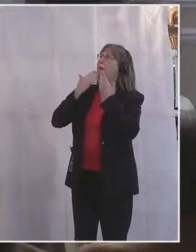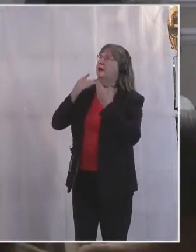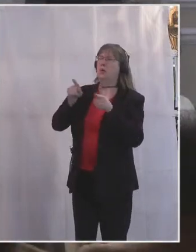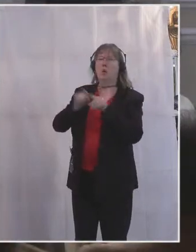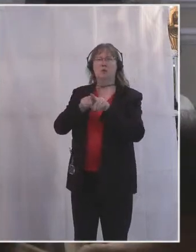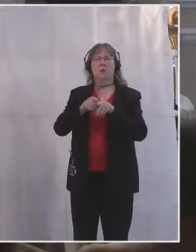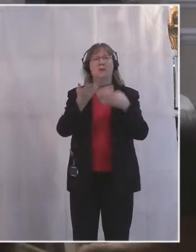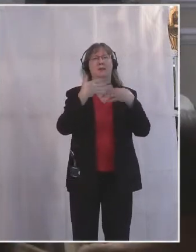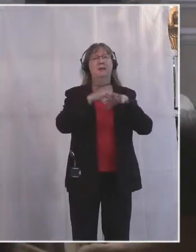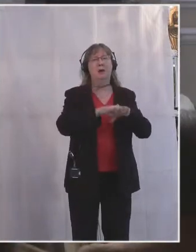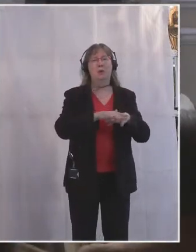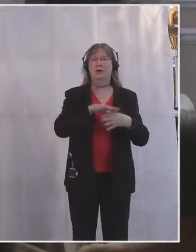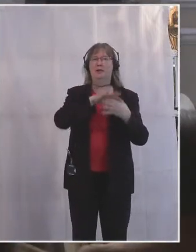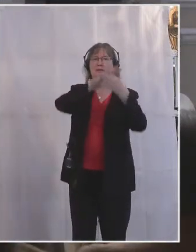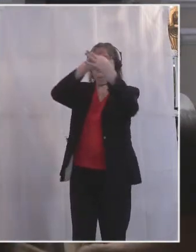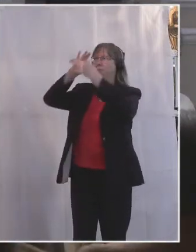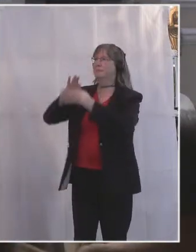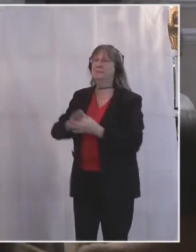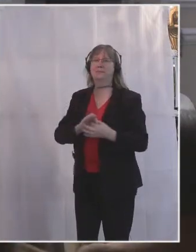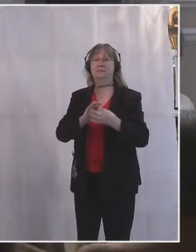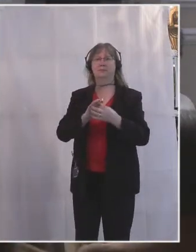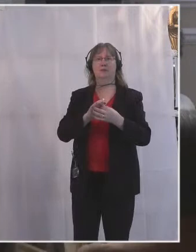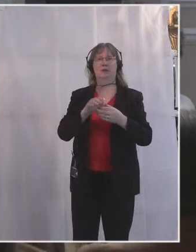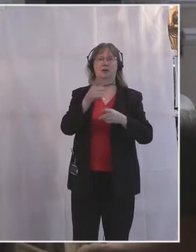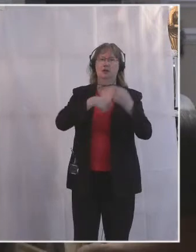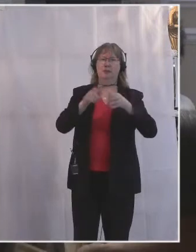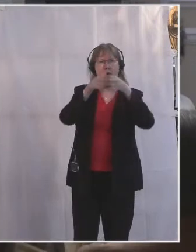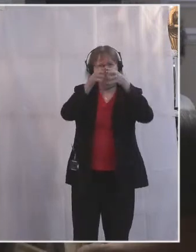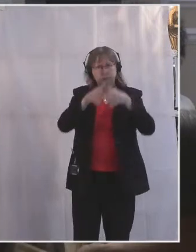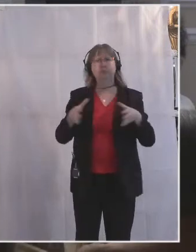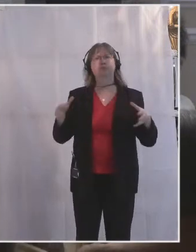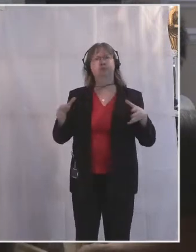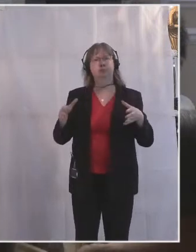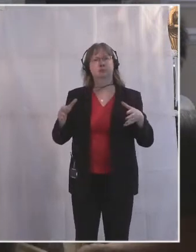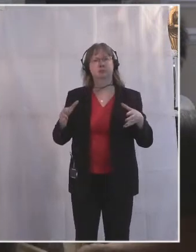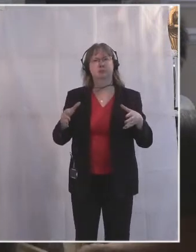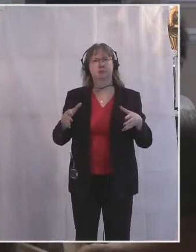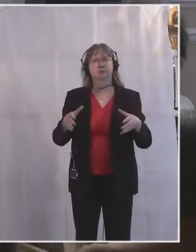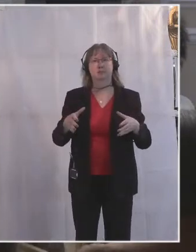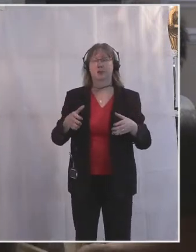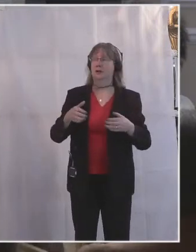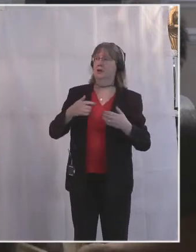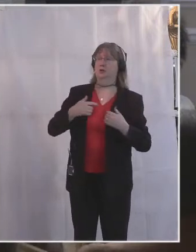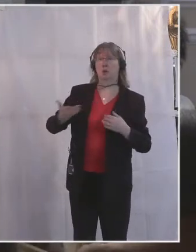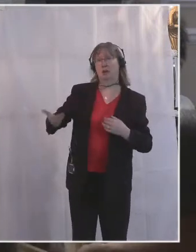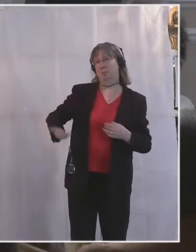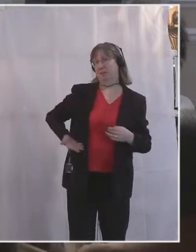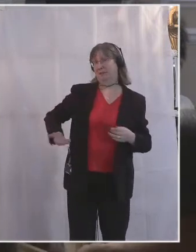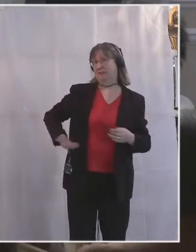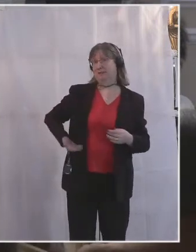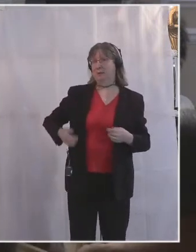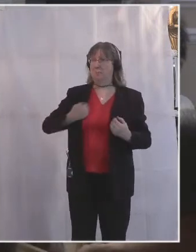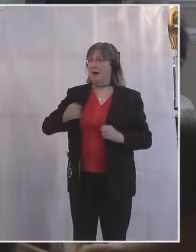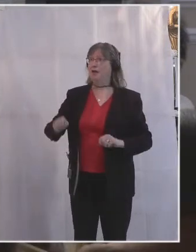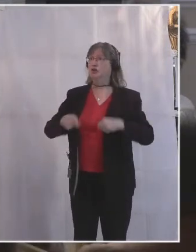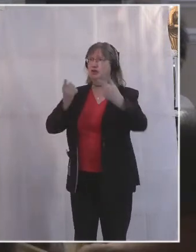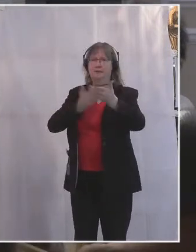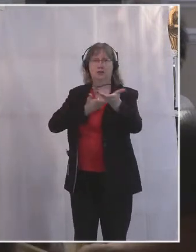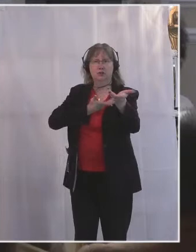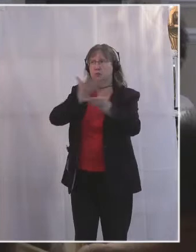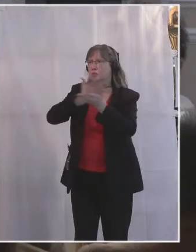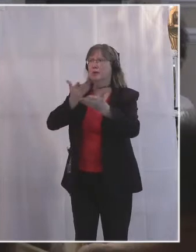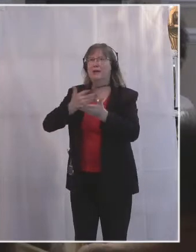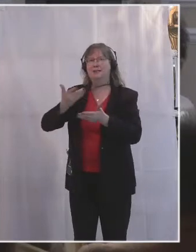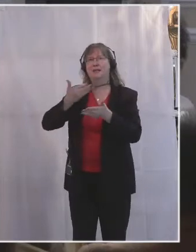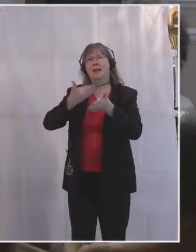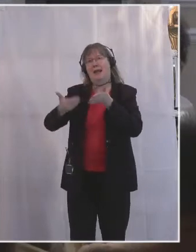connections that we're going to make to kind of grow together, because my challenge in the business world is being able to talk the business